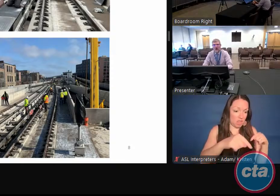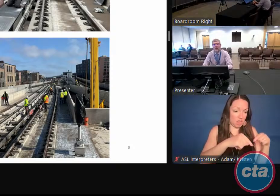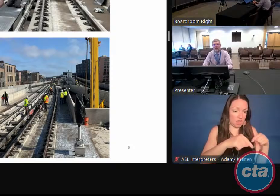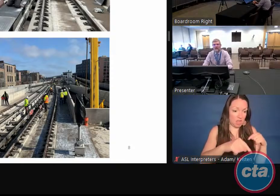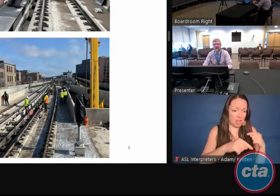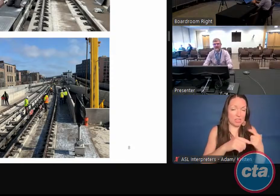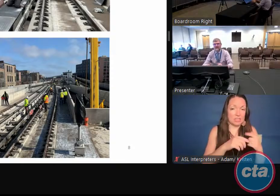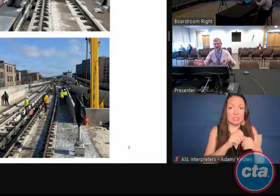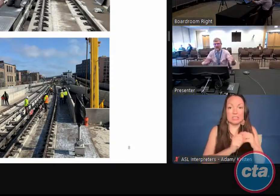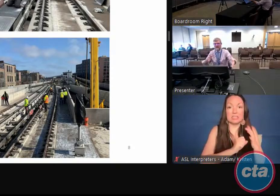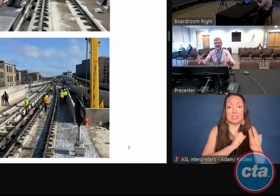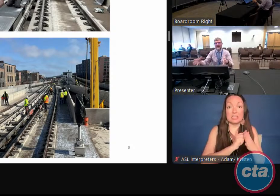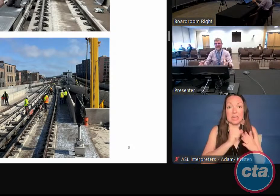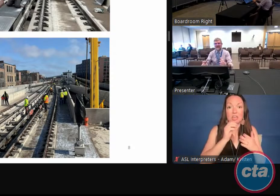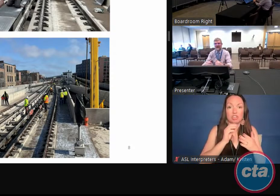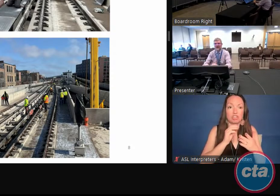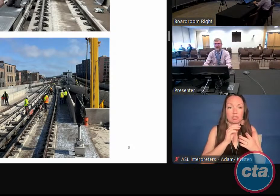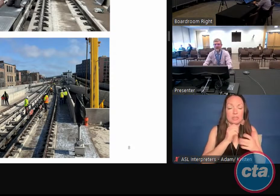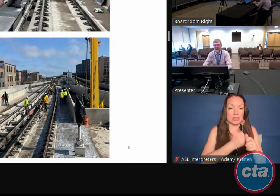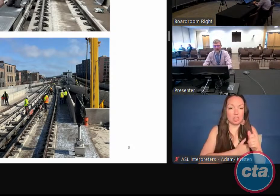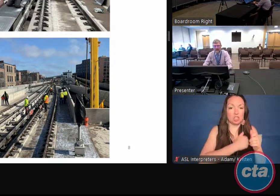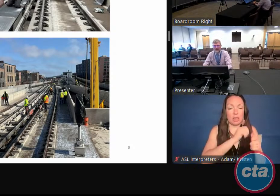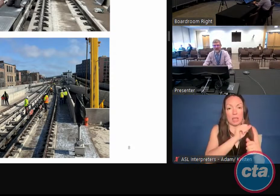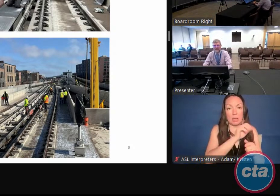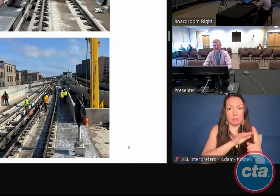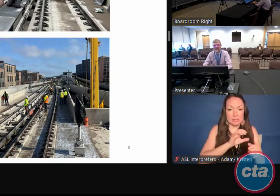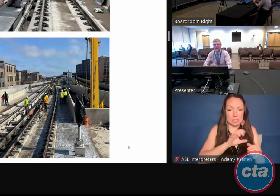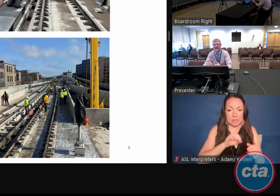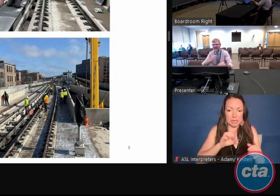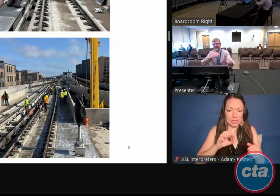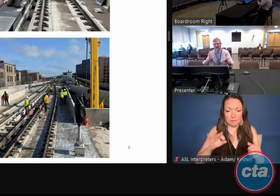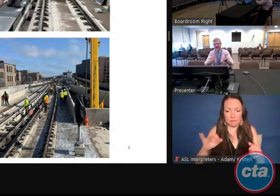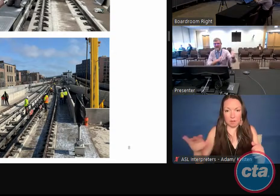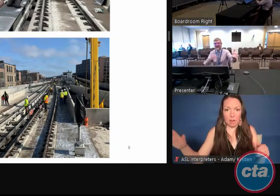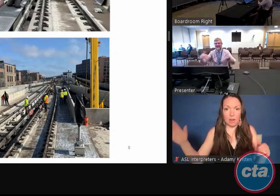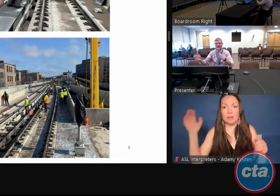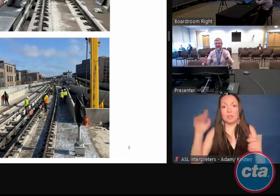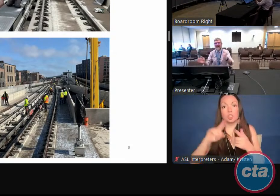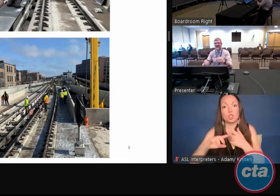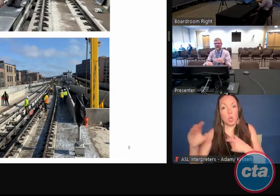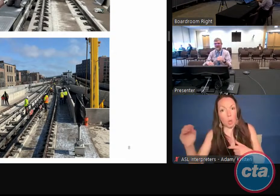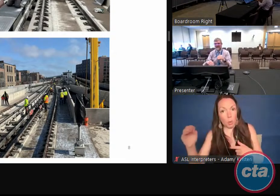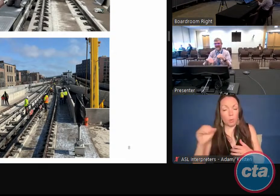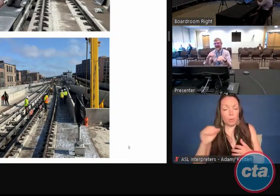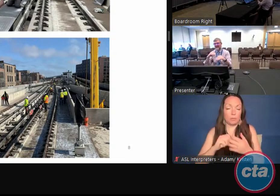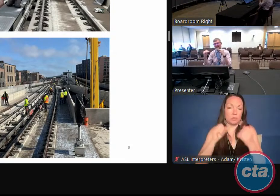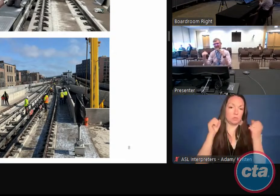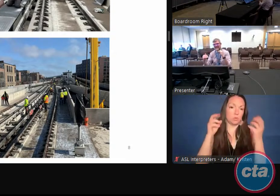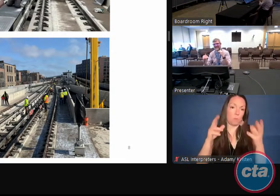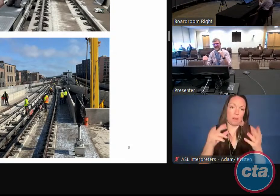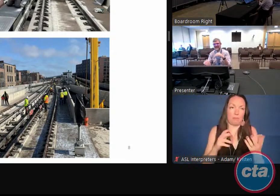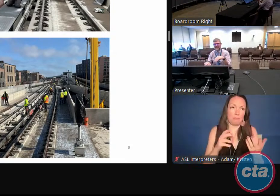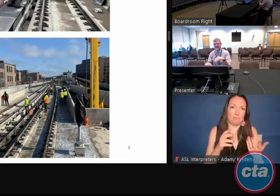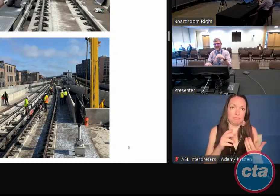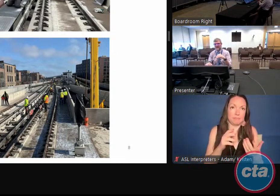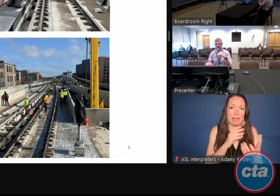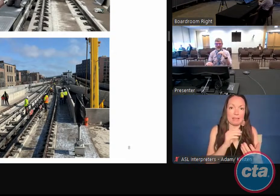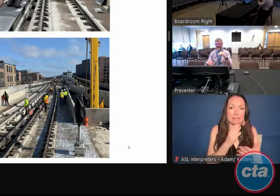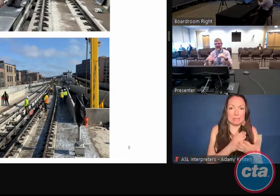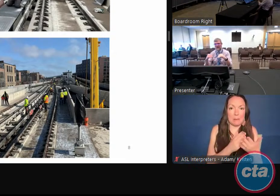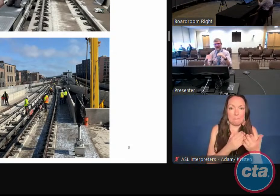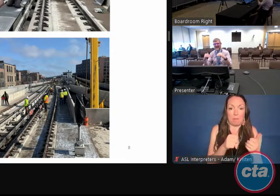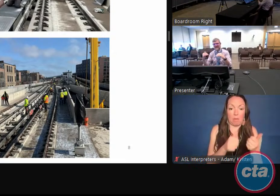stage O for this like restoration of the ground bottom portion. That's how many little phases we had. And there was like dot phases in there. It